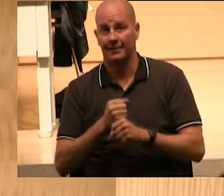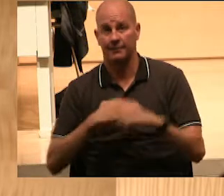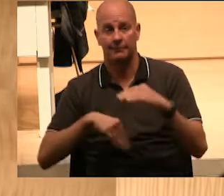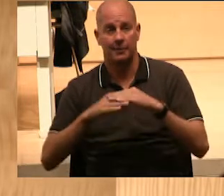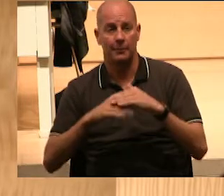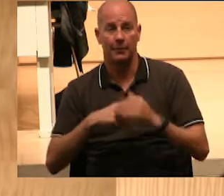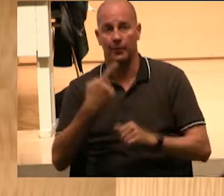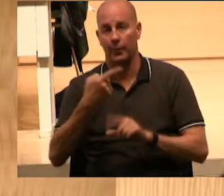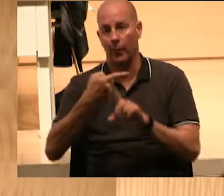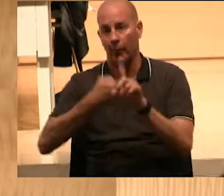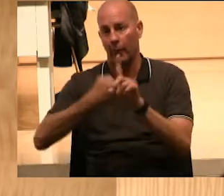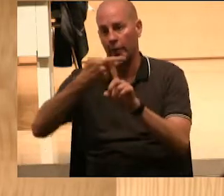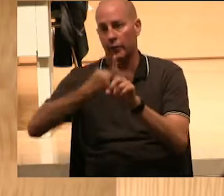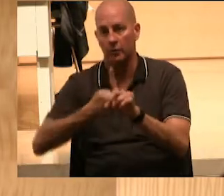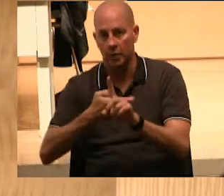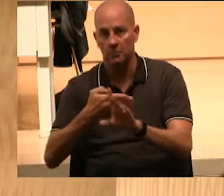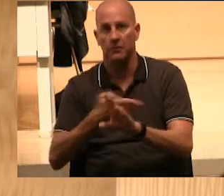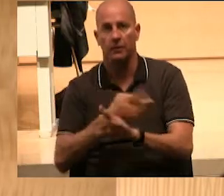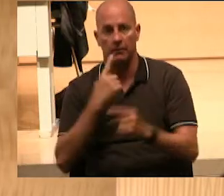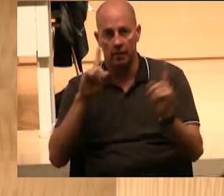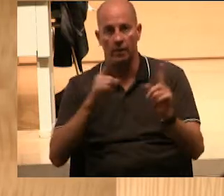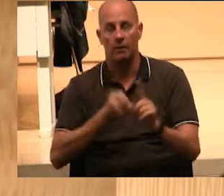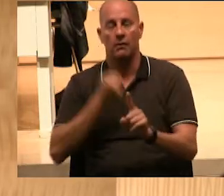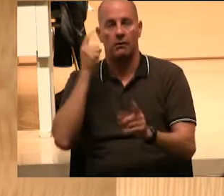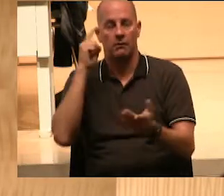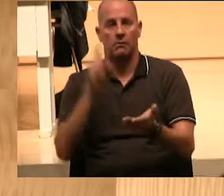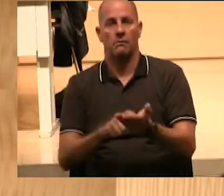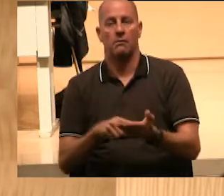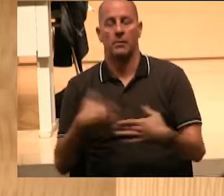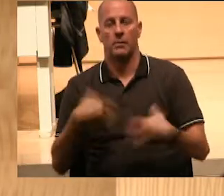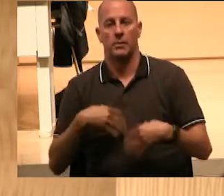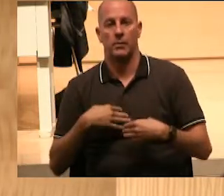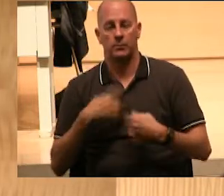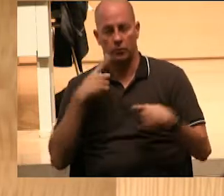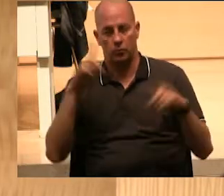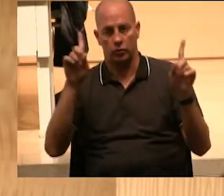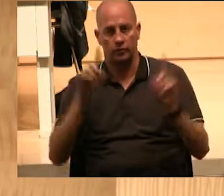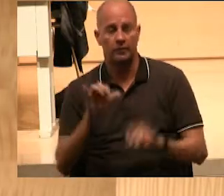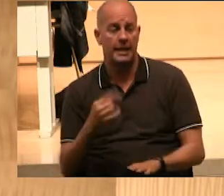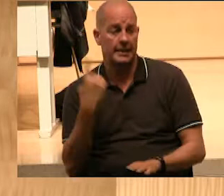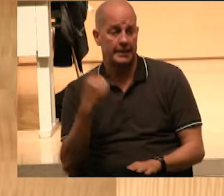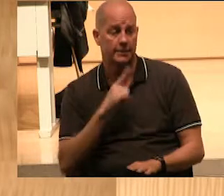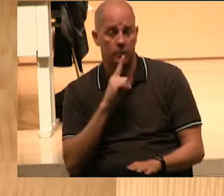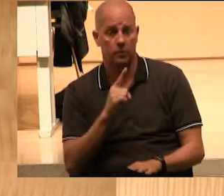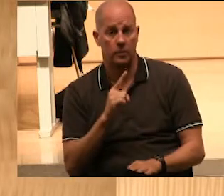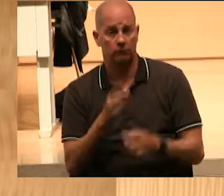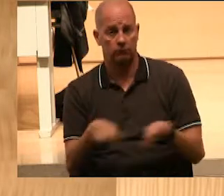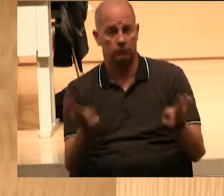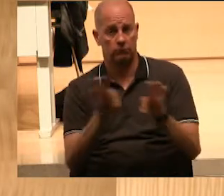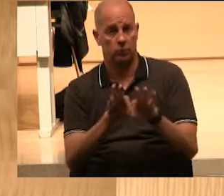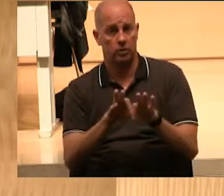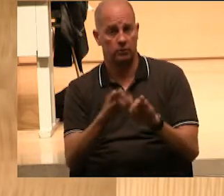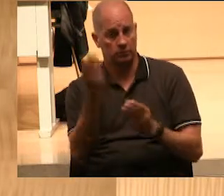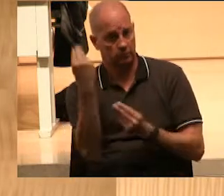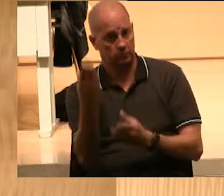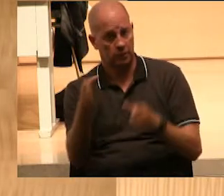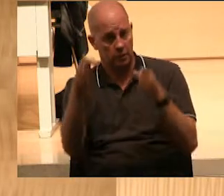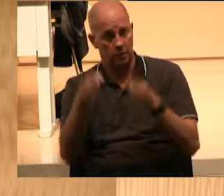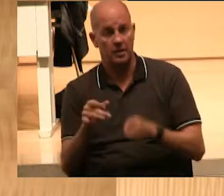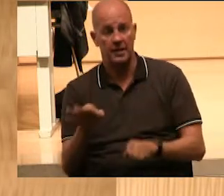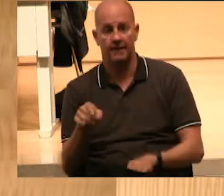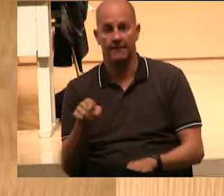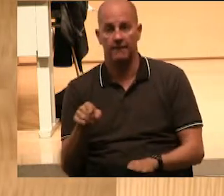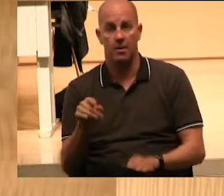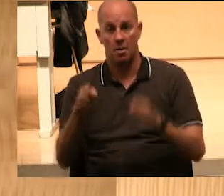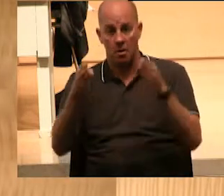to 1 to 2 months before you really see an effect. And that's something that's important to know if someone's symptoms are causing them problems in their